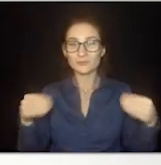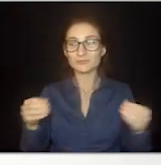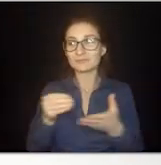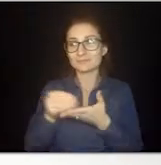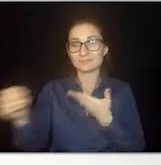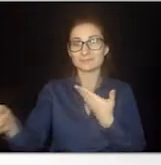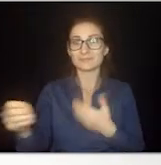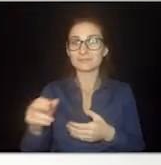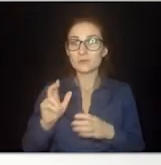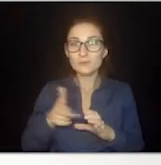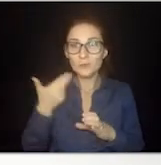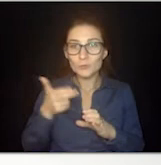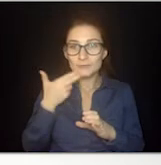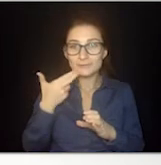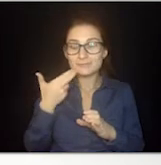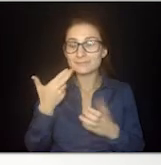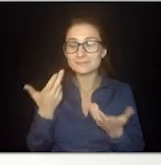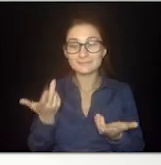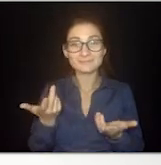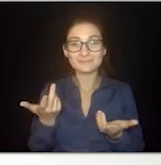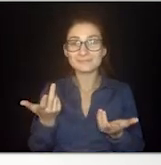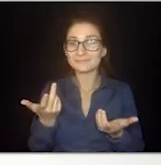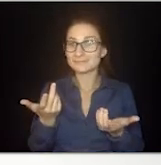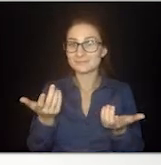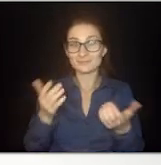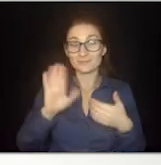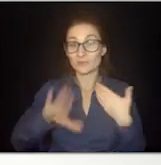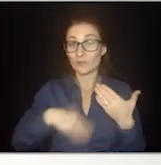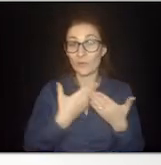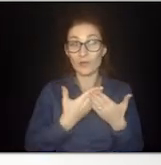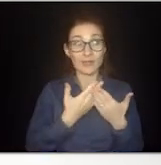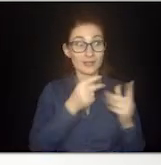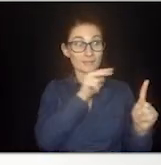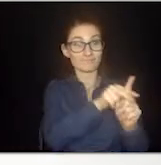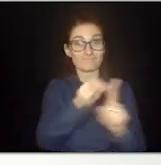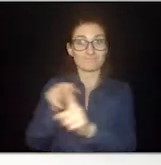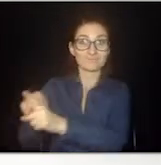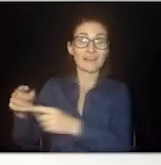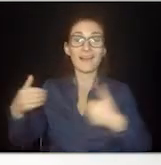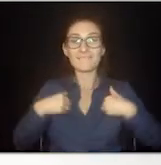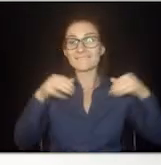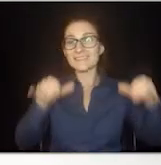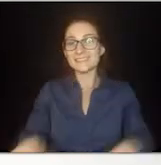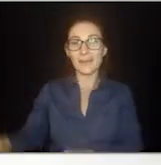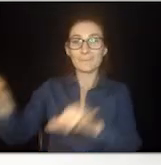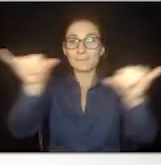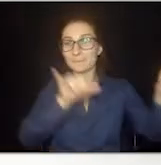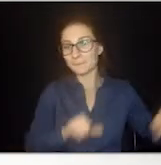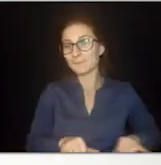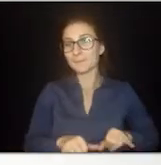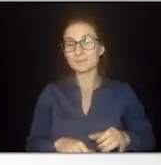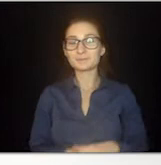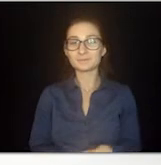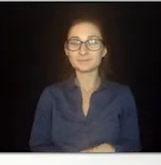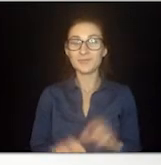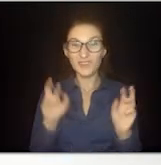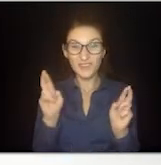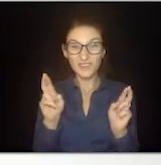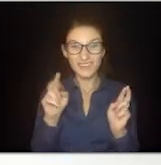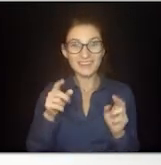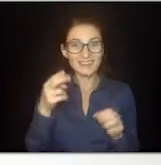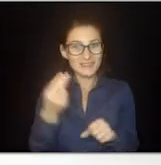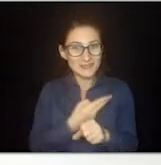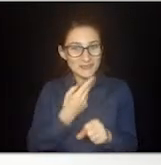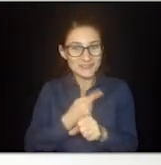buy spoons, a set of spoons, and everybody has one that's the same. Hopefully it's one that they